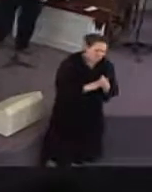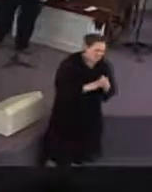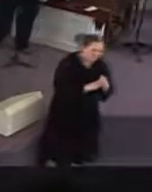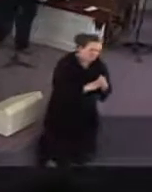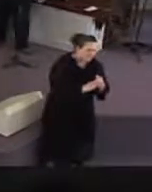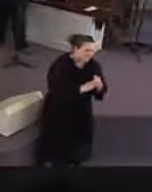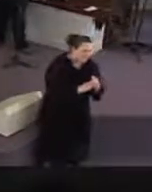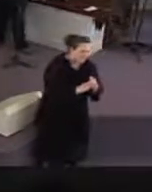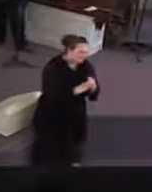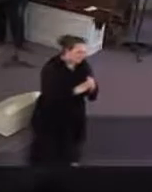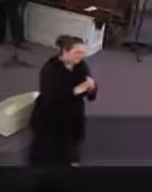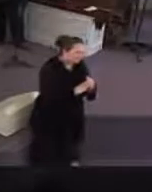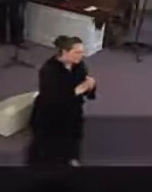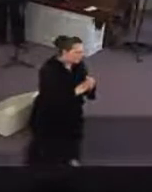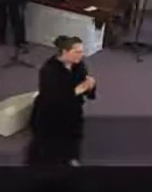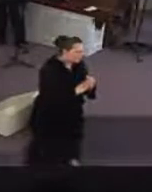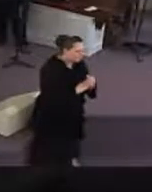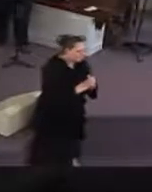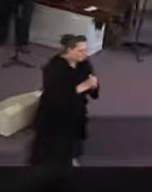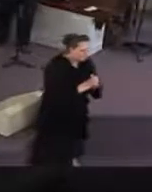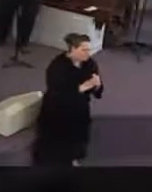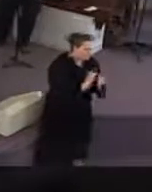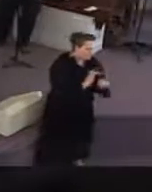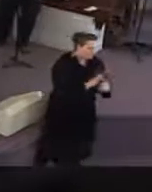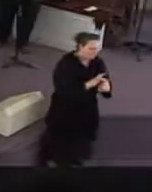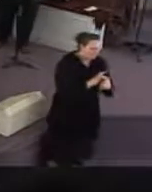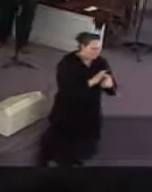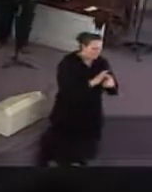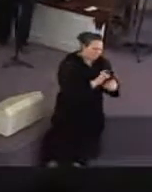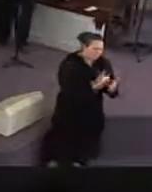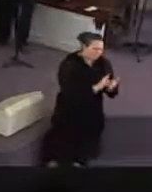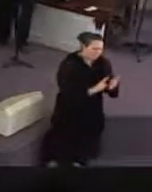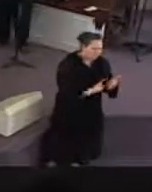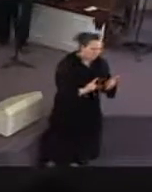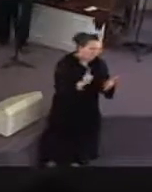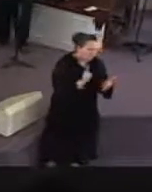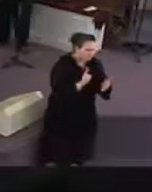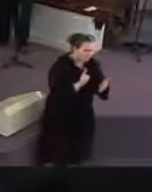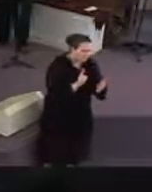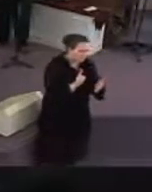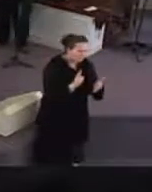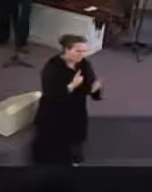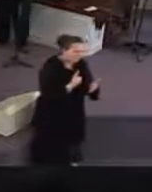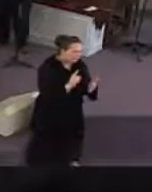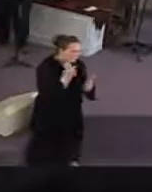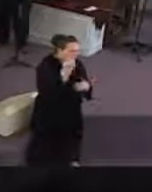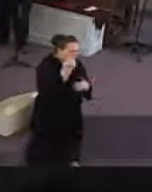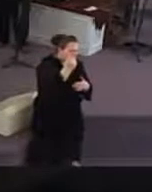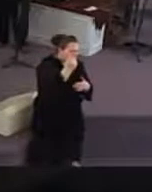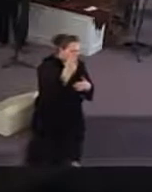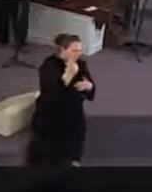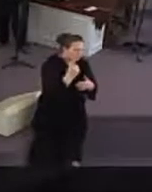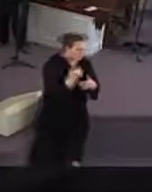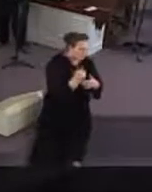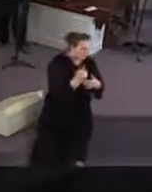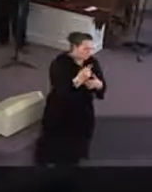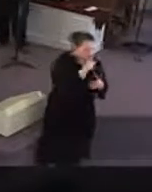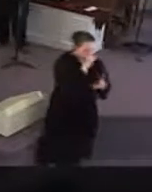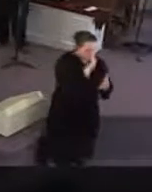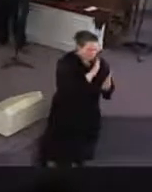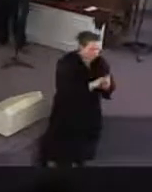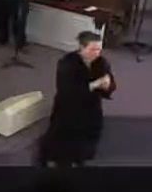I was thinking this last week about the coming of the Lord, and I believe the coming of the Lord is